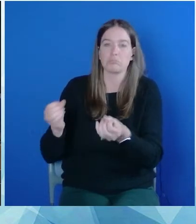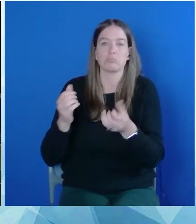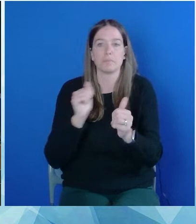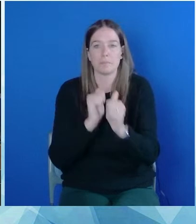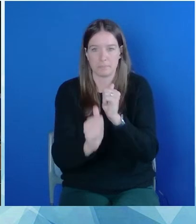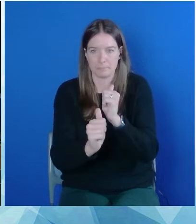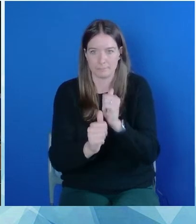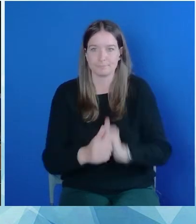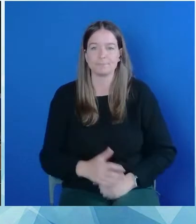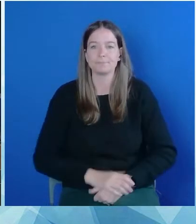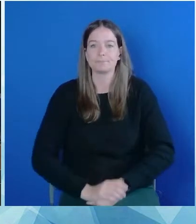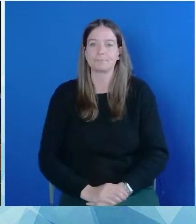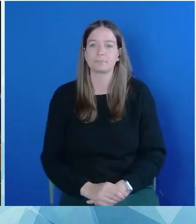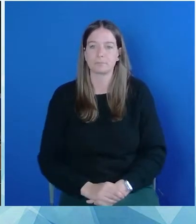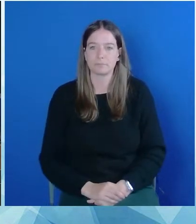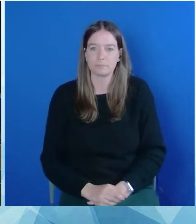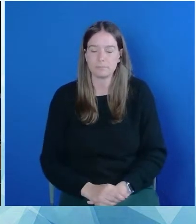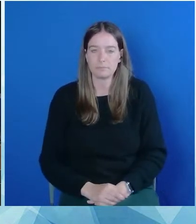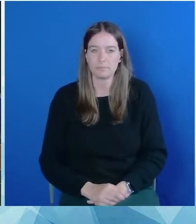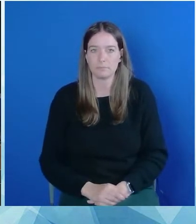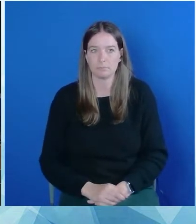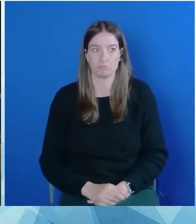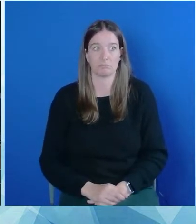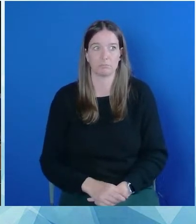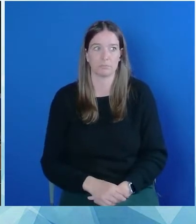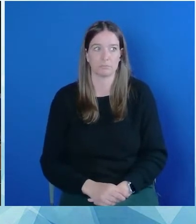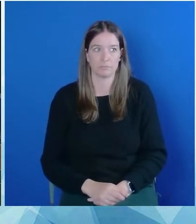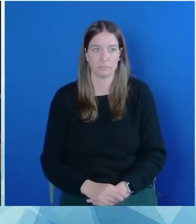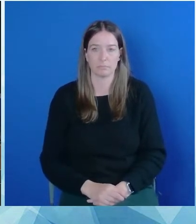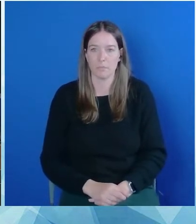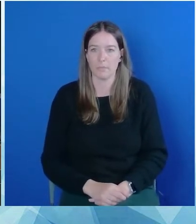carries. Okay.